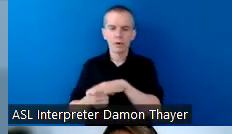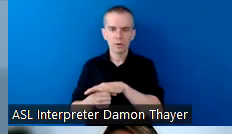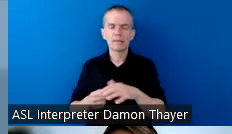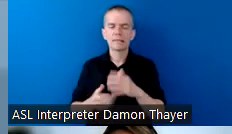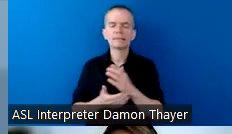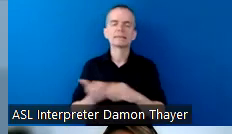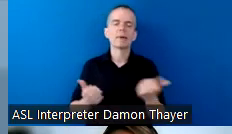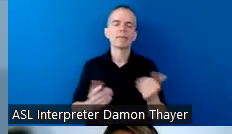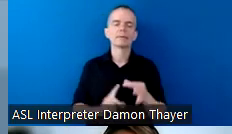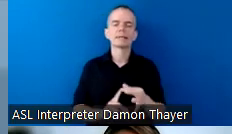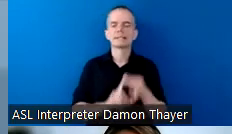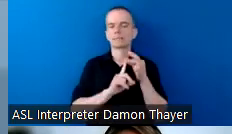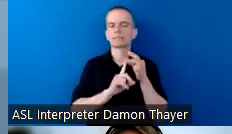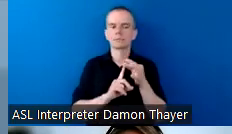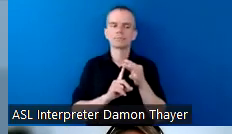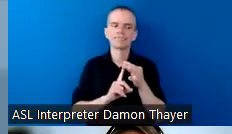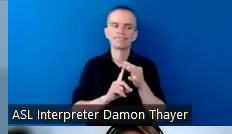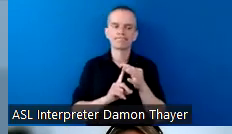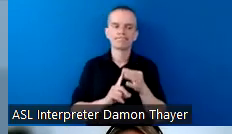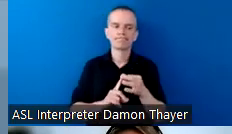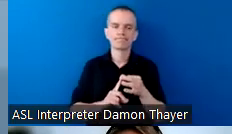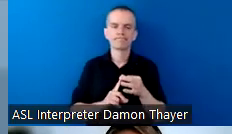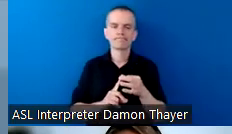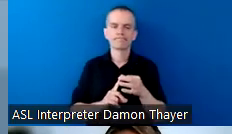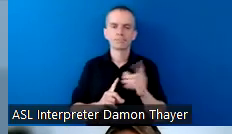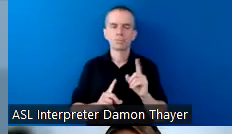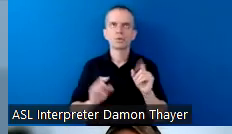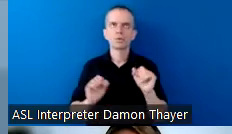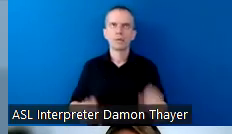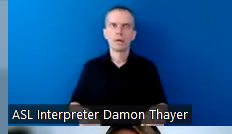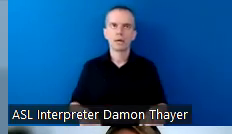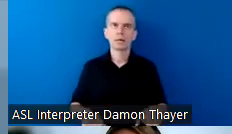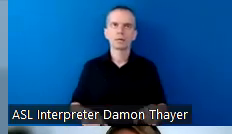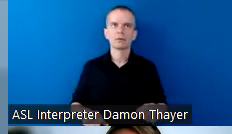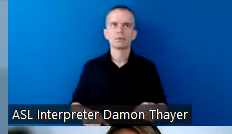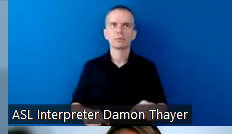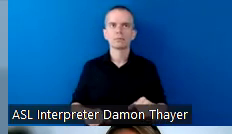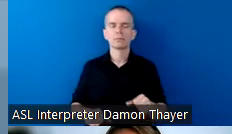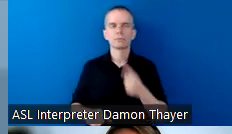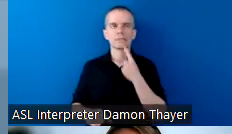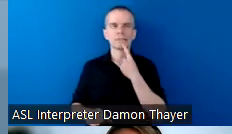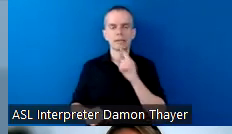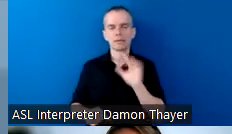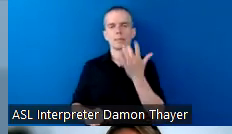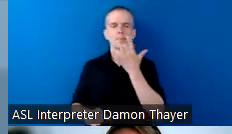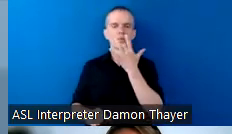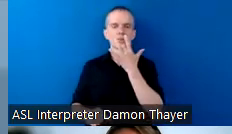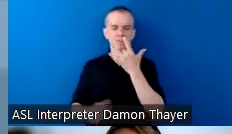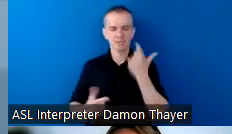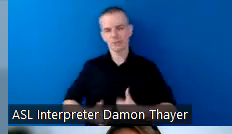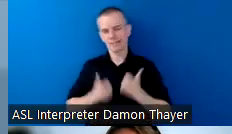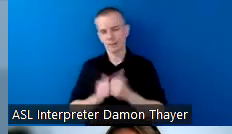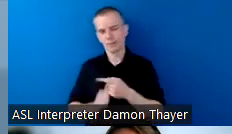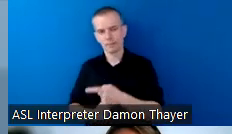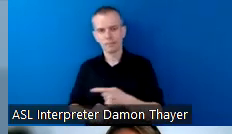some carve-outs and exemptions from this where you can state as a preference that the renter